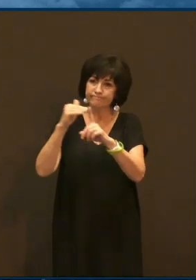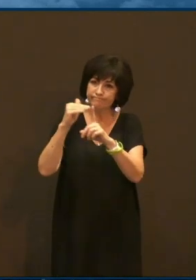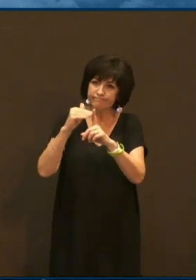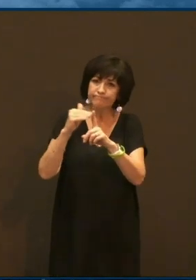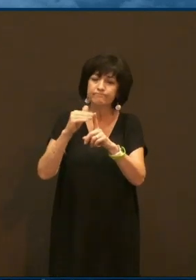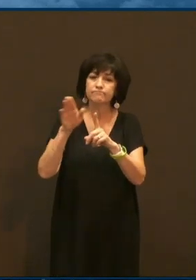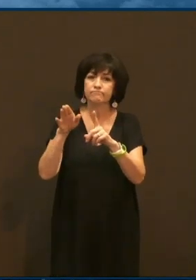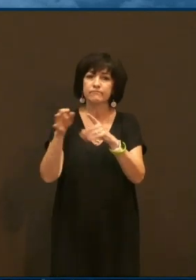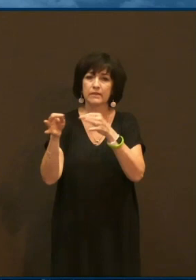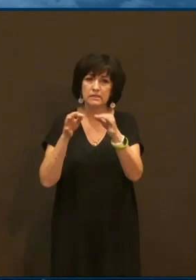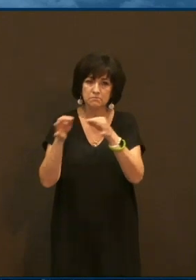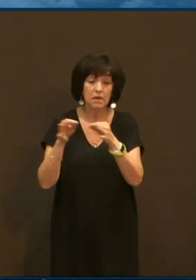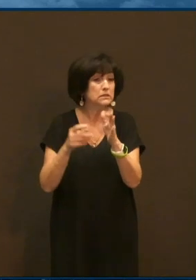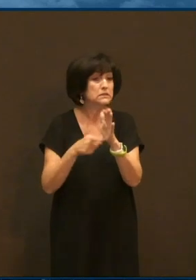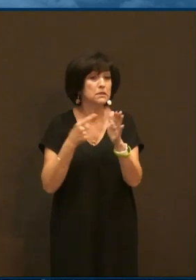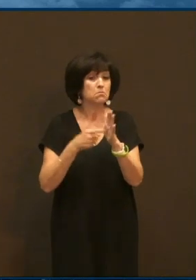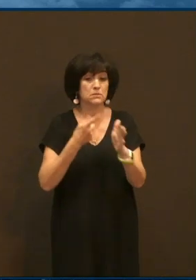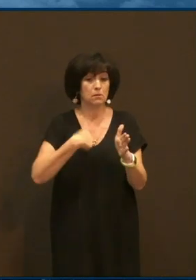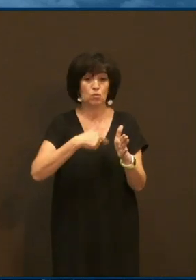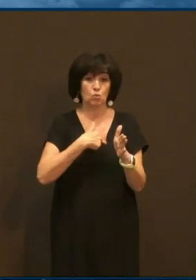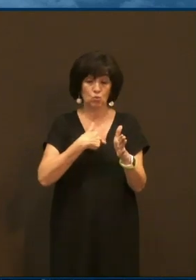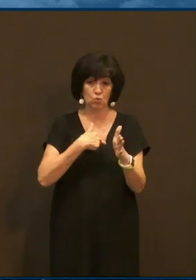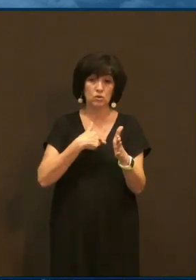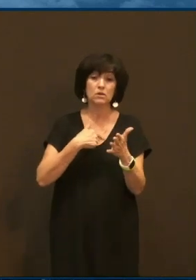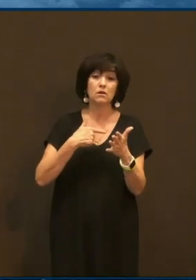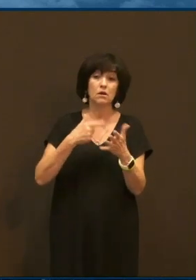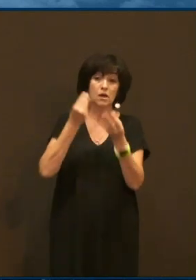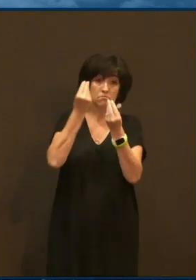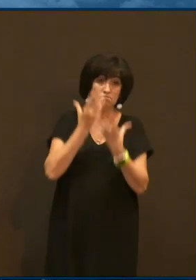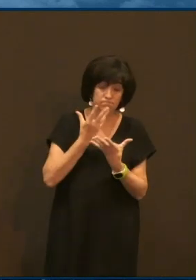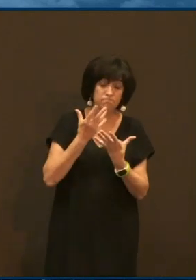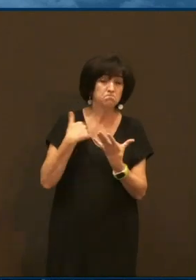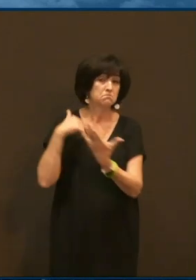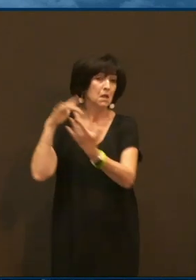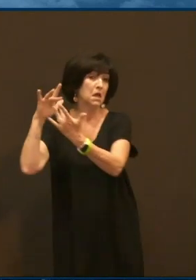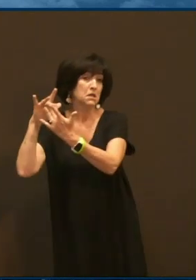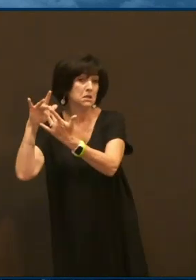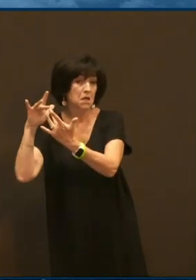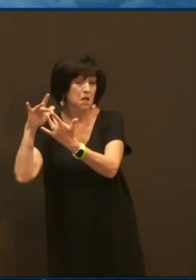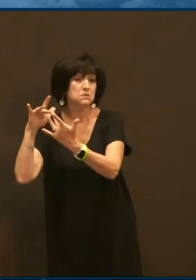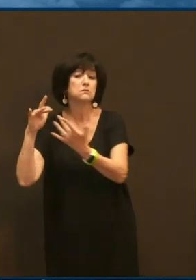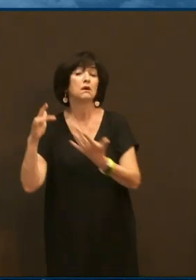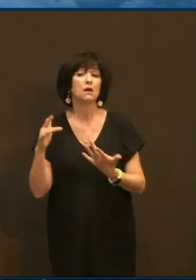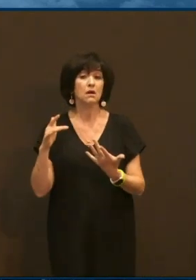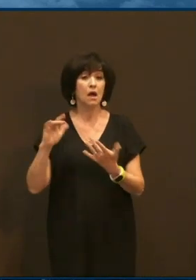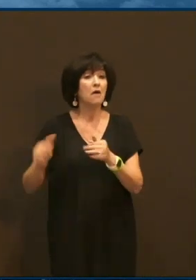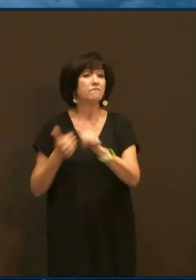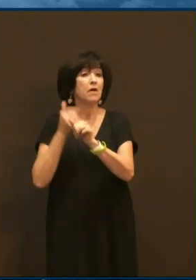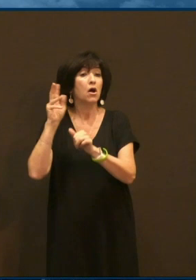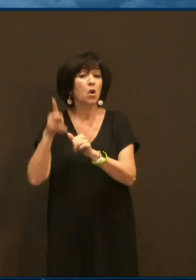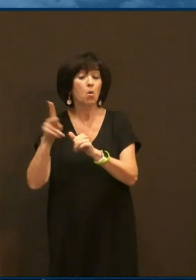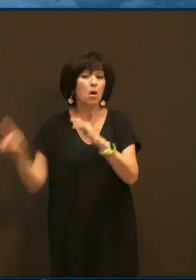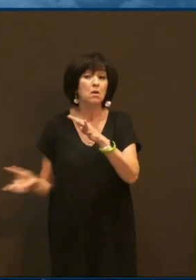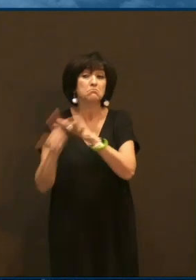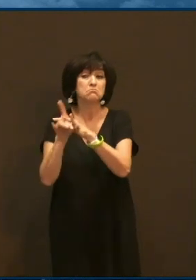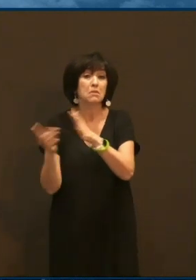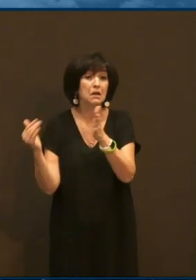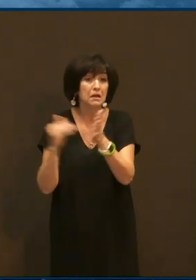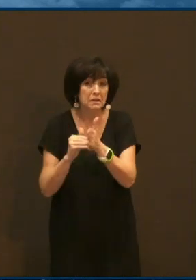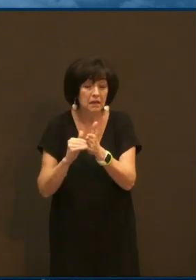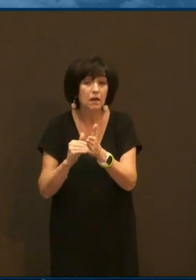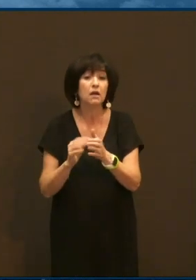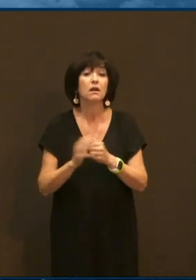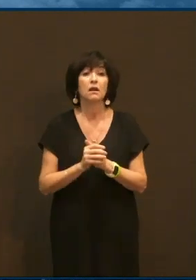inspection or may follow up with an inspection. Closures could even happen, as well as referral to law enforcement if